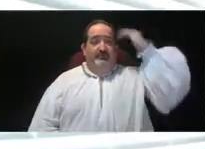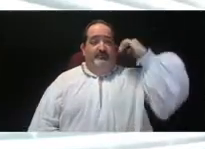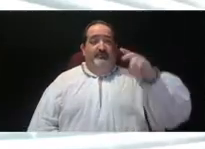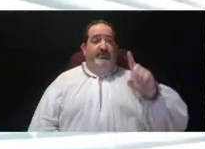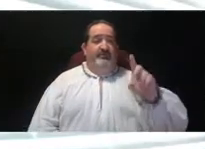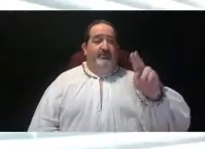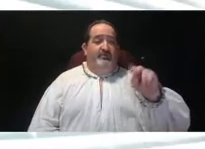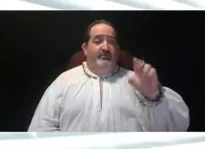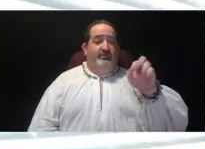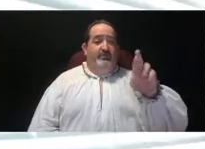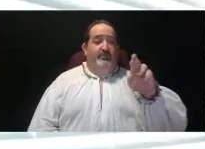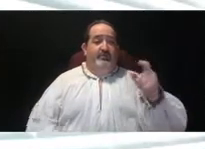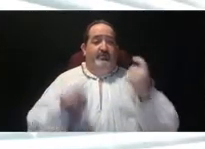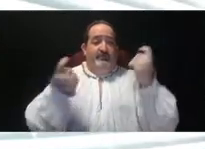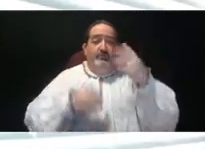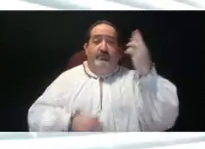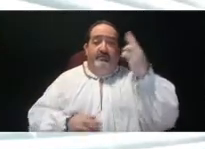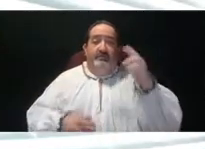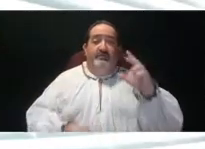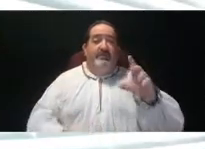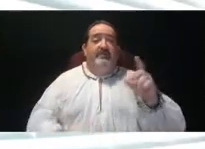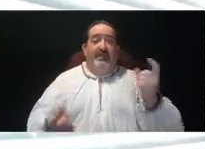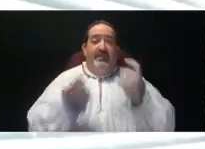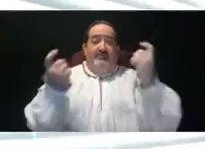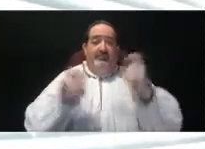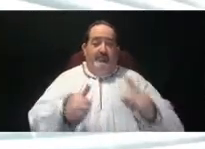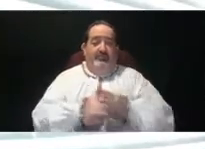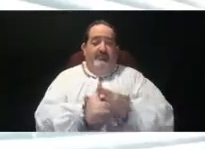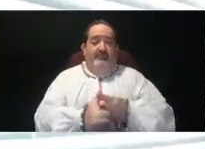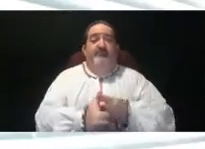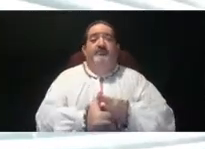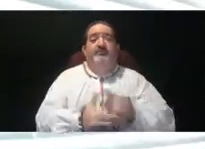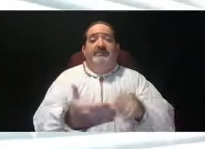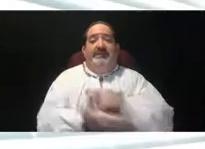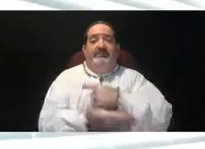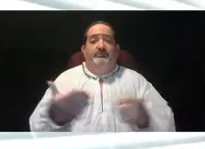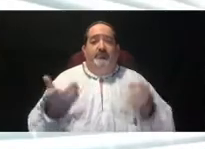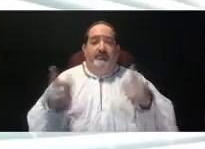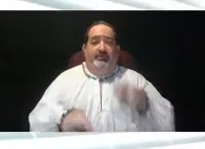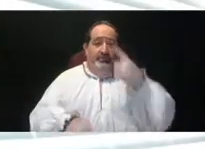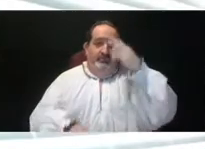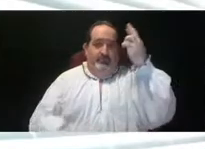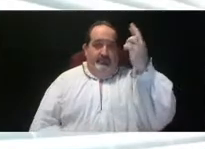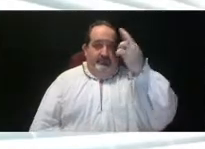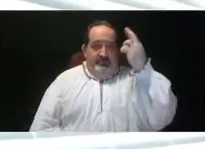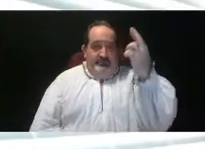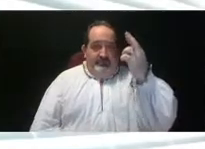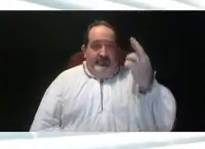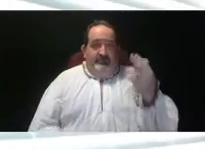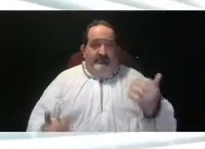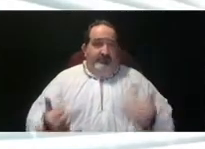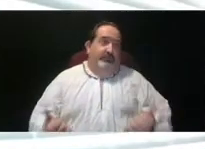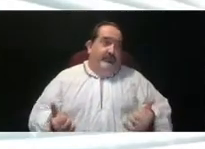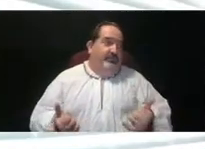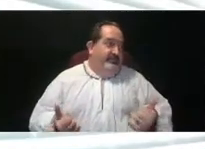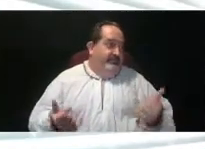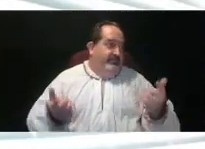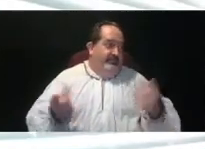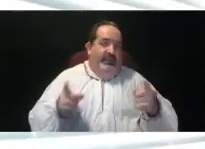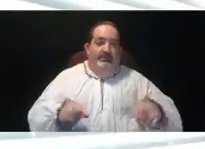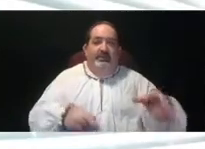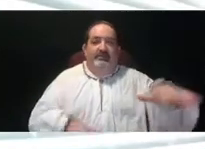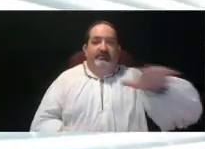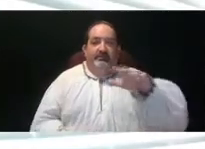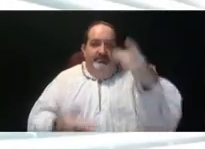Danor Anniversary is because Danor Anniversary was one of the first events canceled because of current events, so because of this